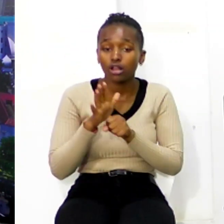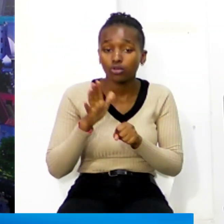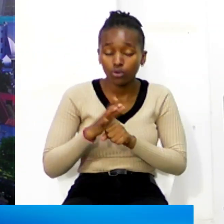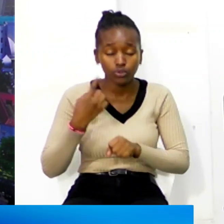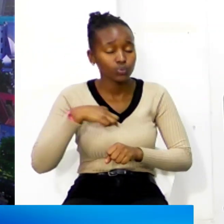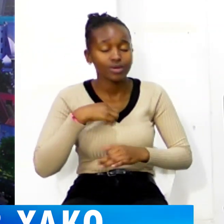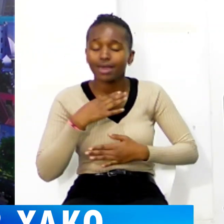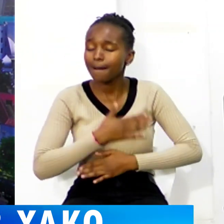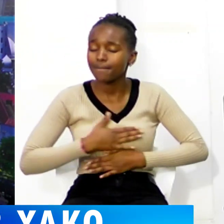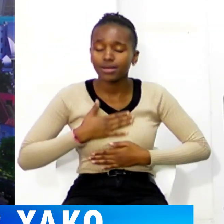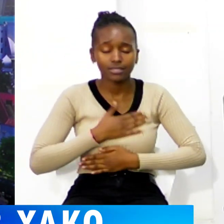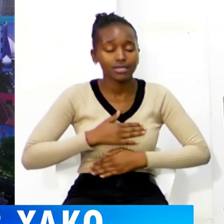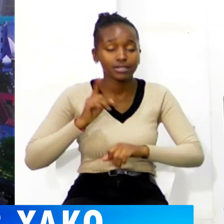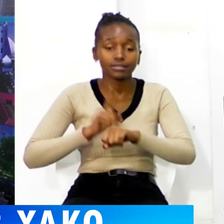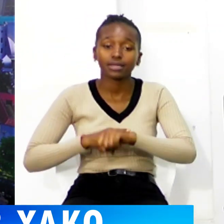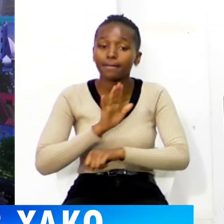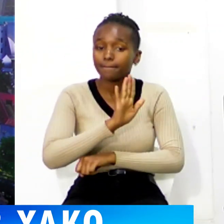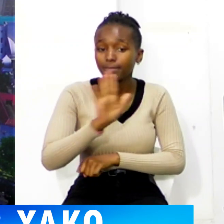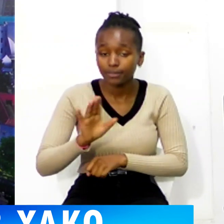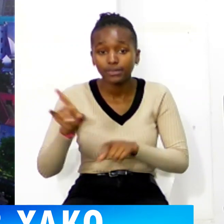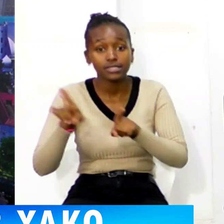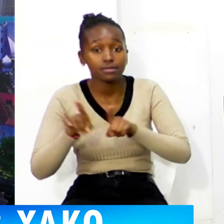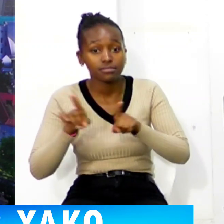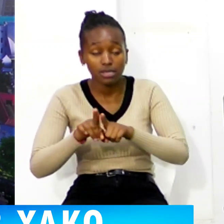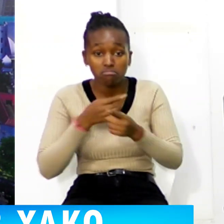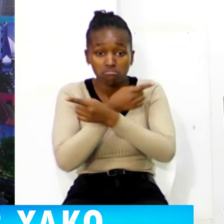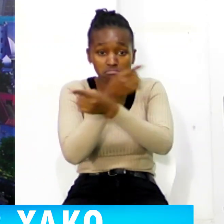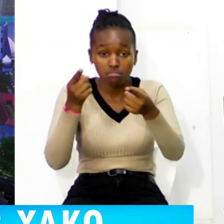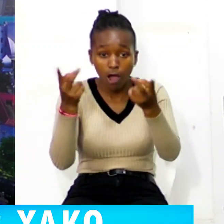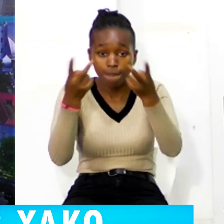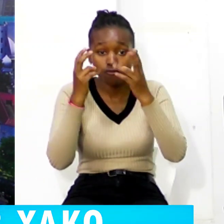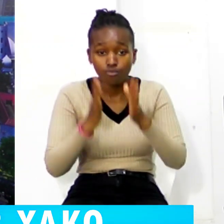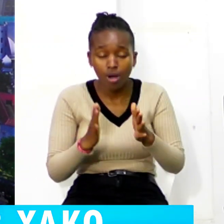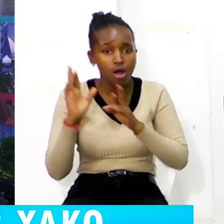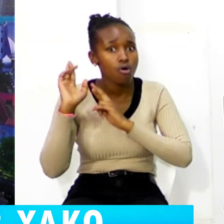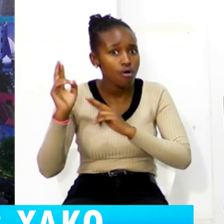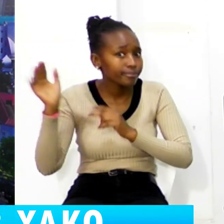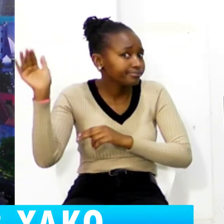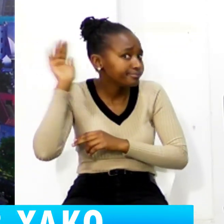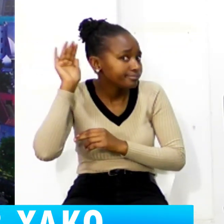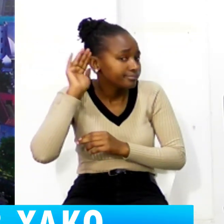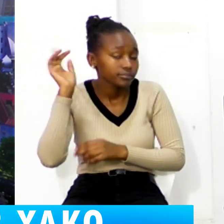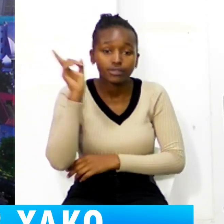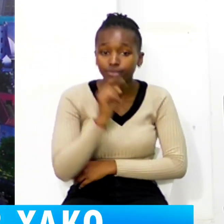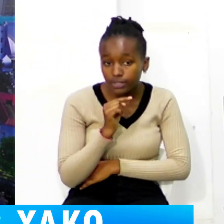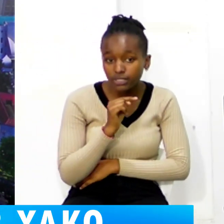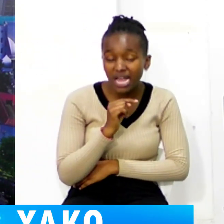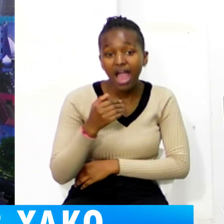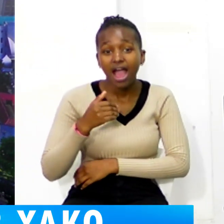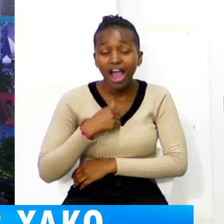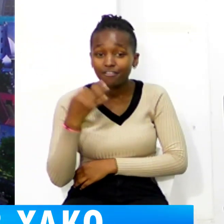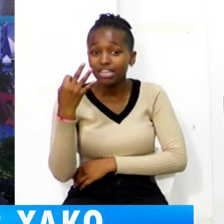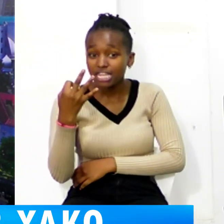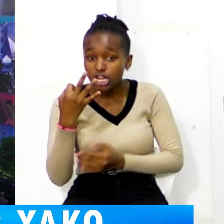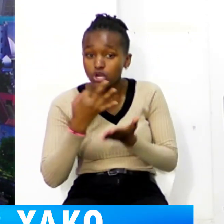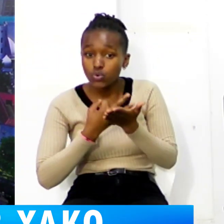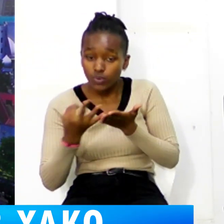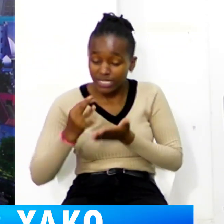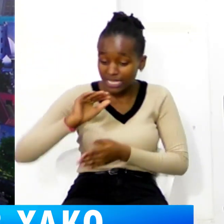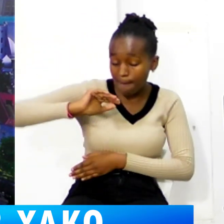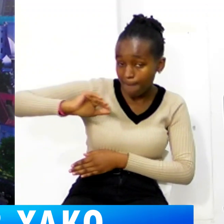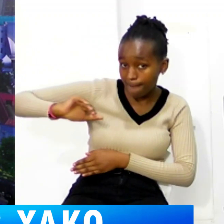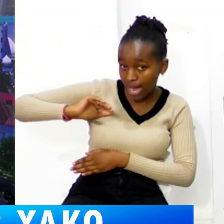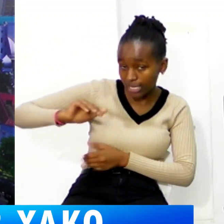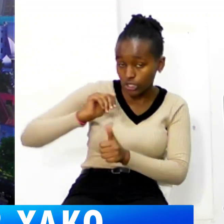time. And to our viewer, as you've heard, you have like 3 weeks and